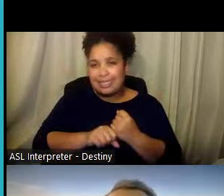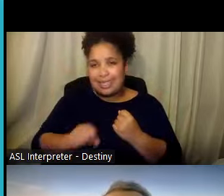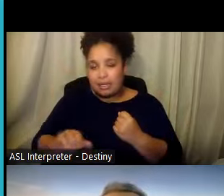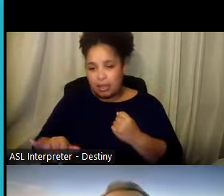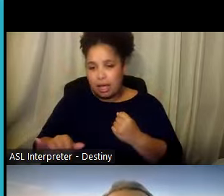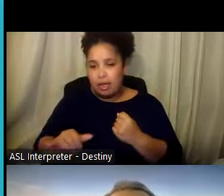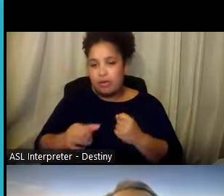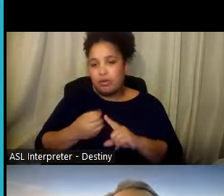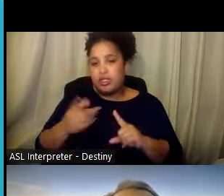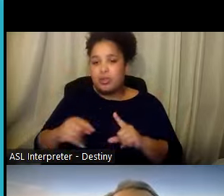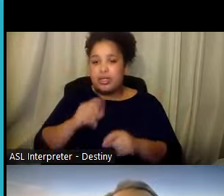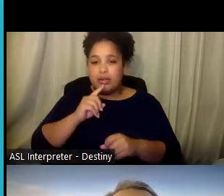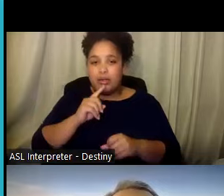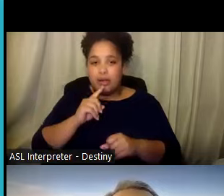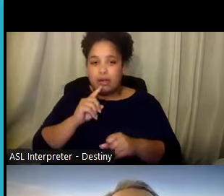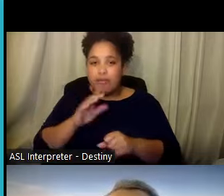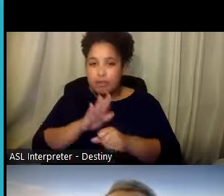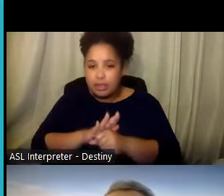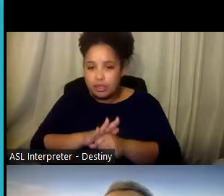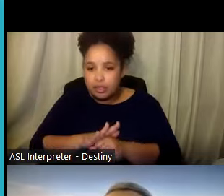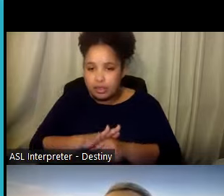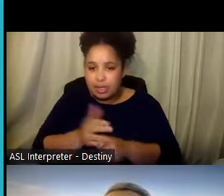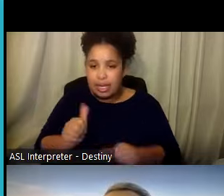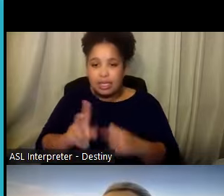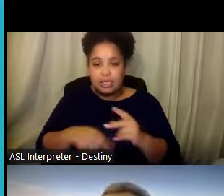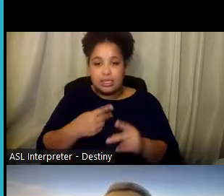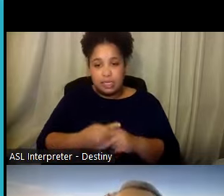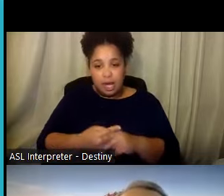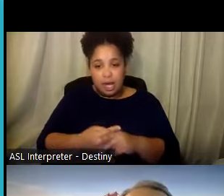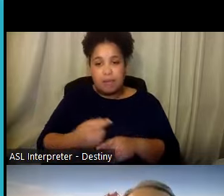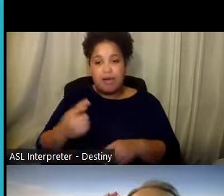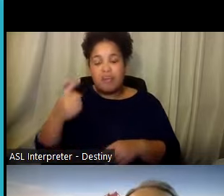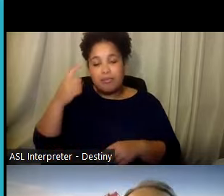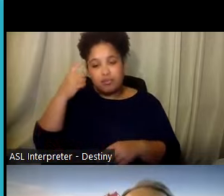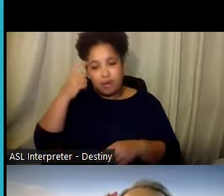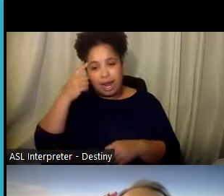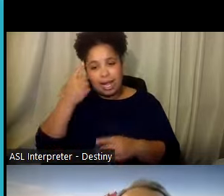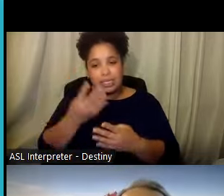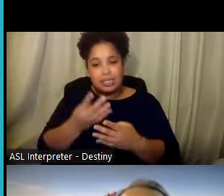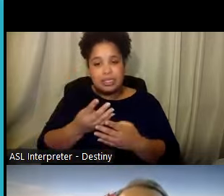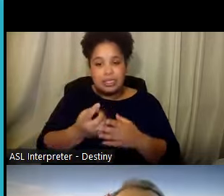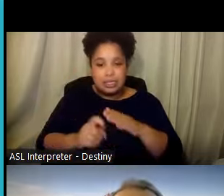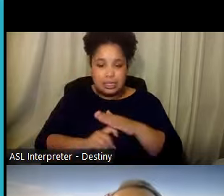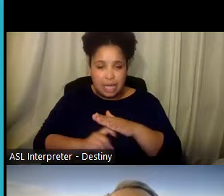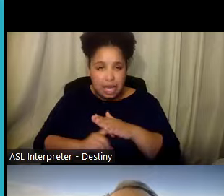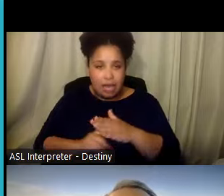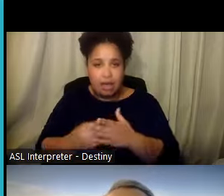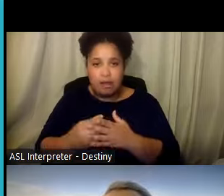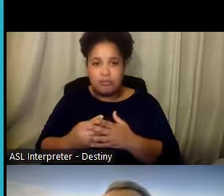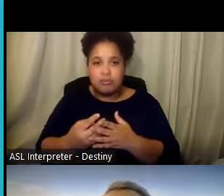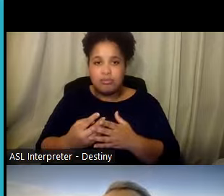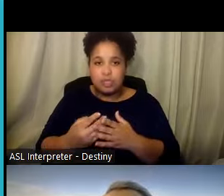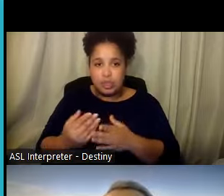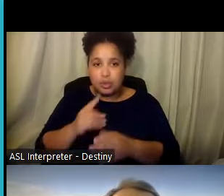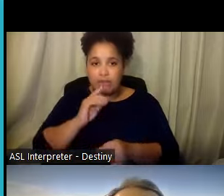some confirmation? Will there be any kind of brain scan to confirm the diagnosis so that for sure this